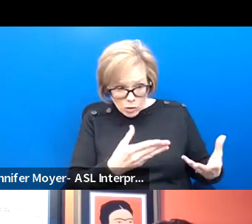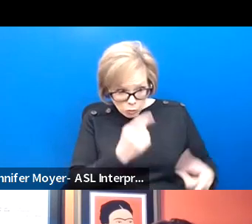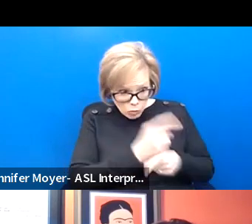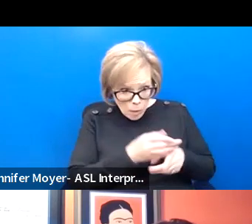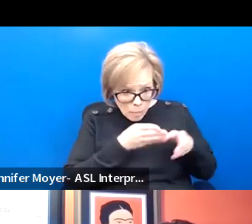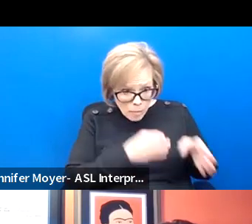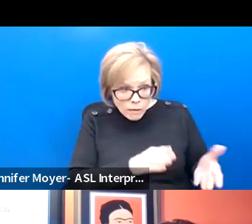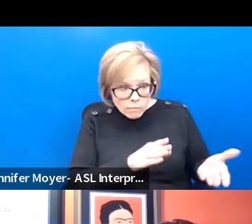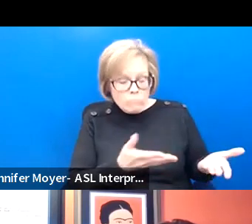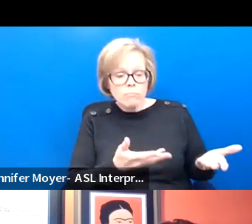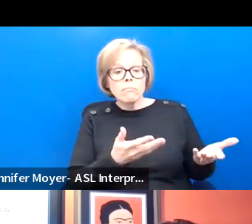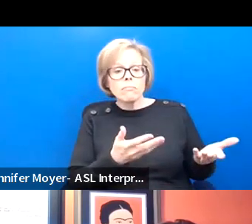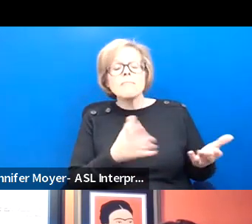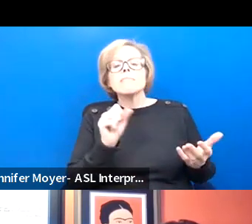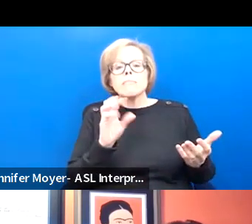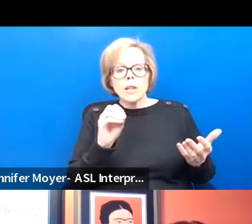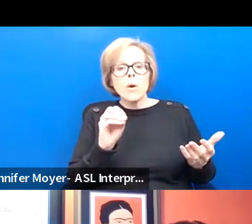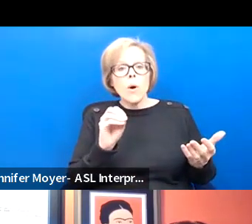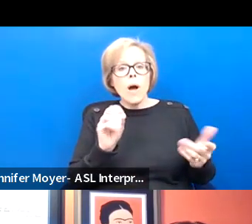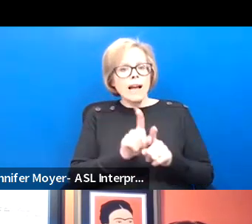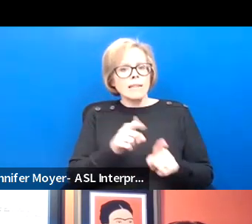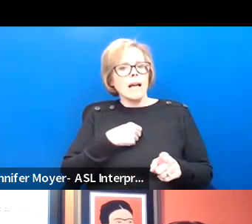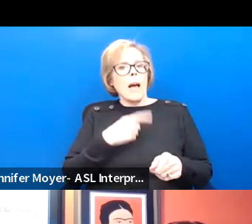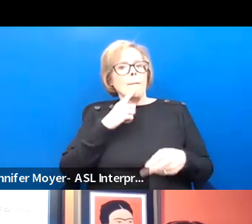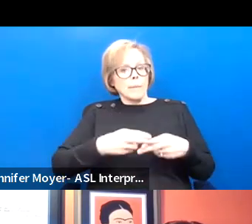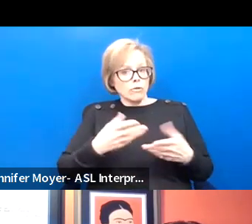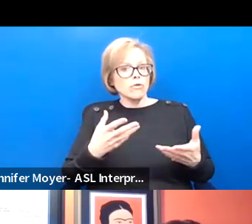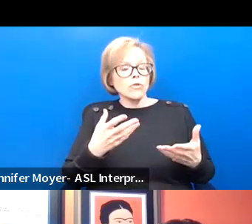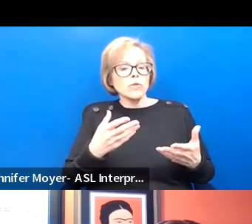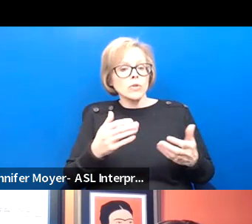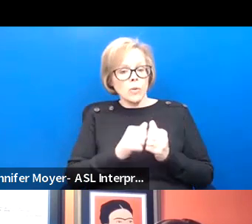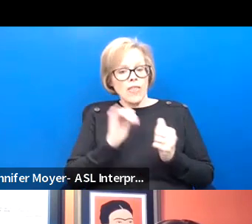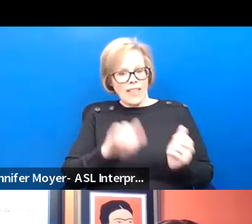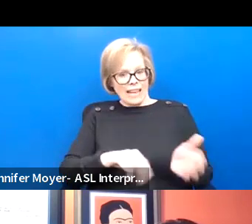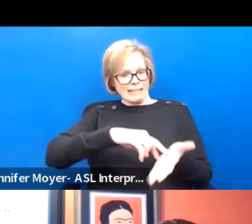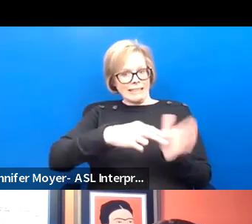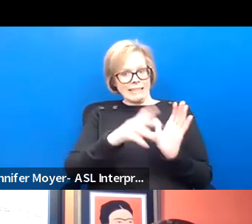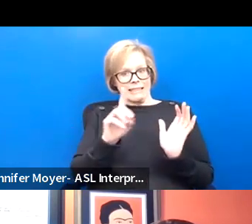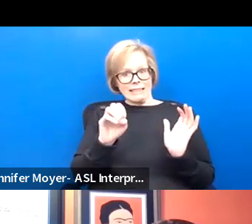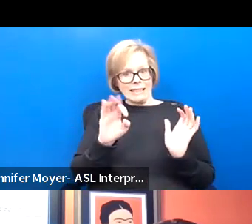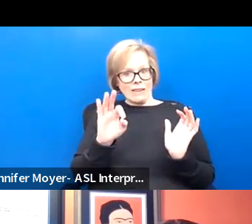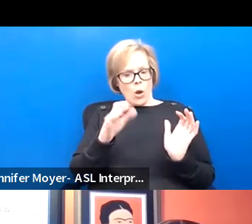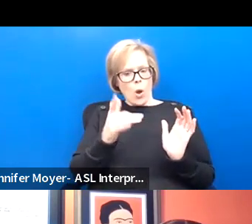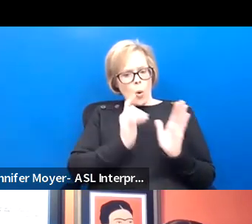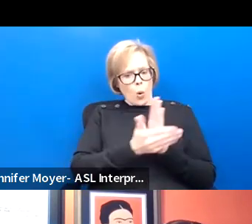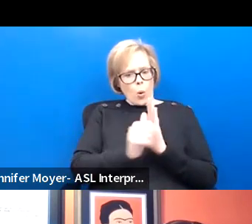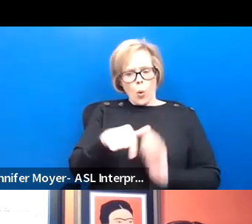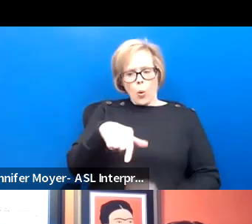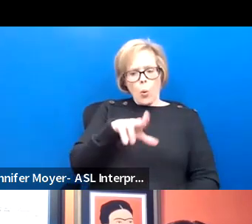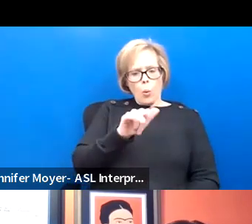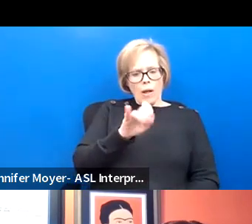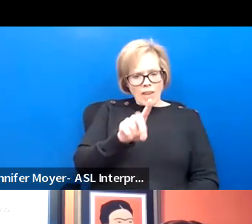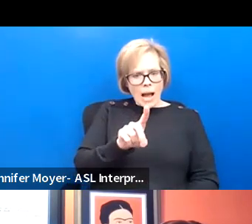manner. And so, as I mentioned, with this definition of qualified bilingual or